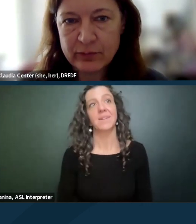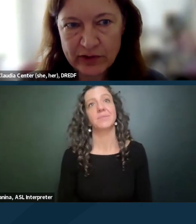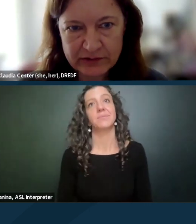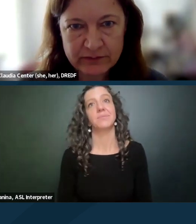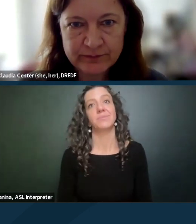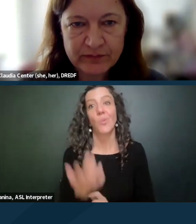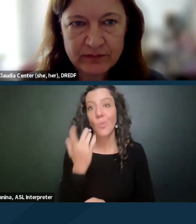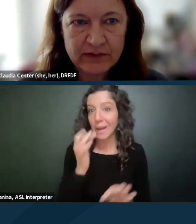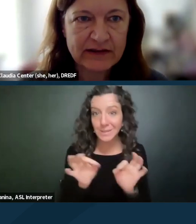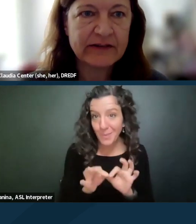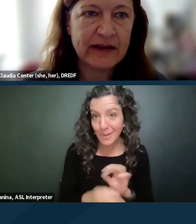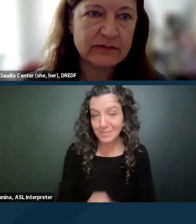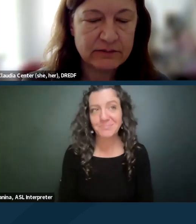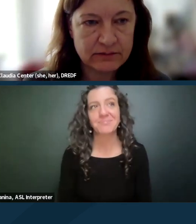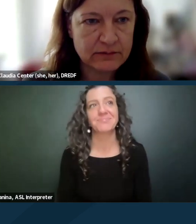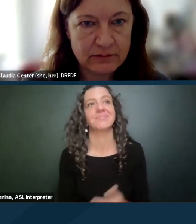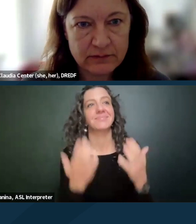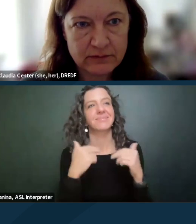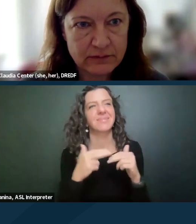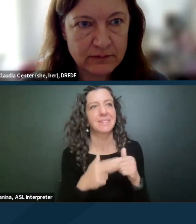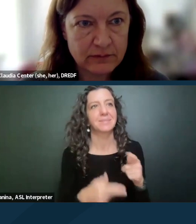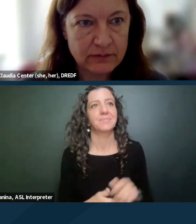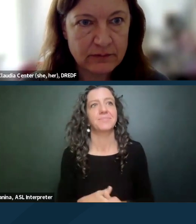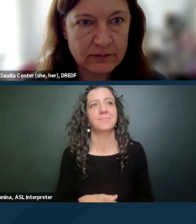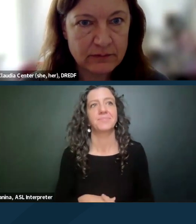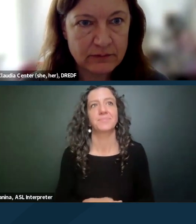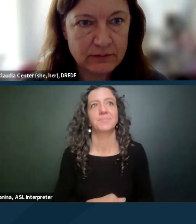why it's important. Next slide.